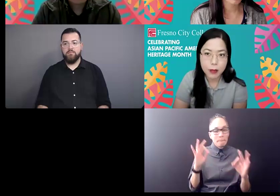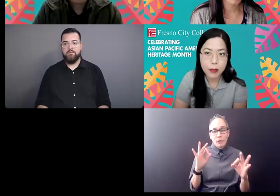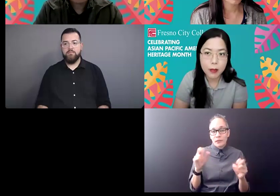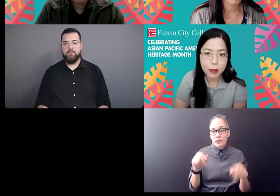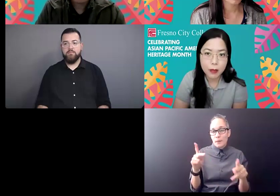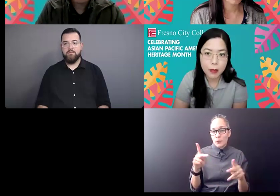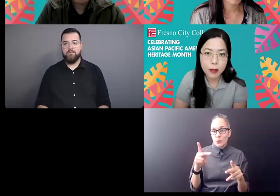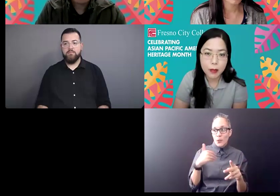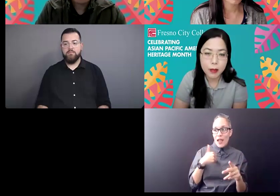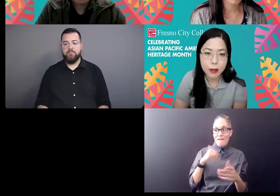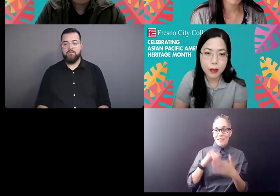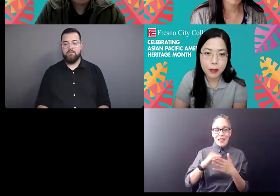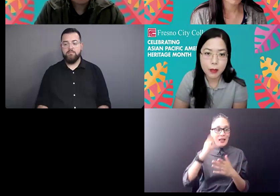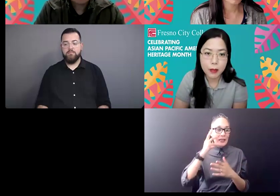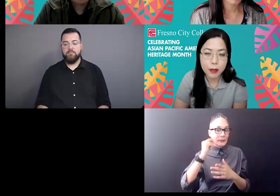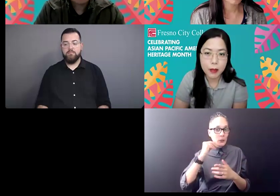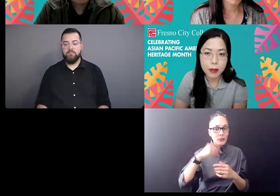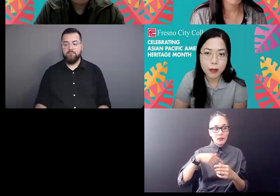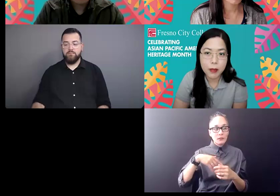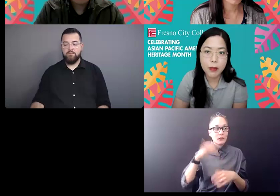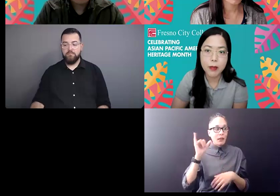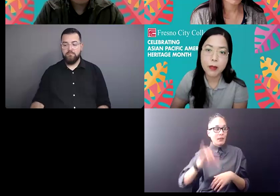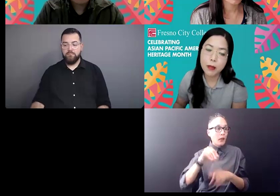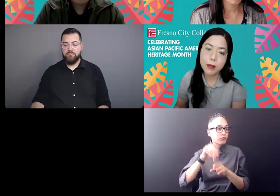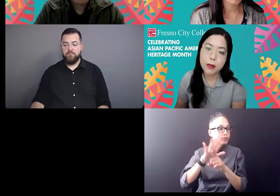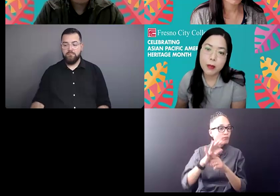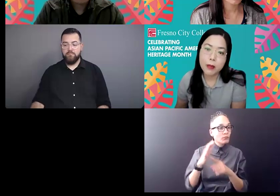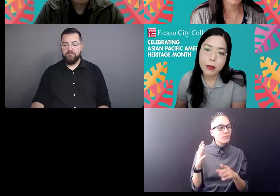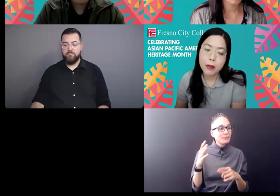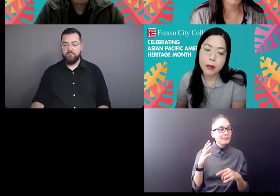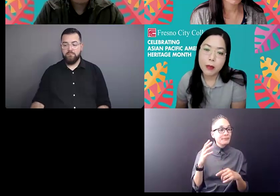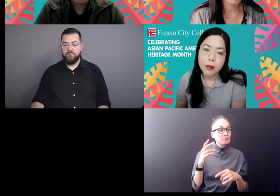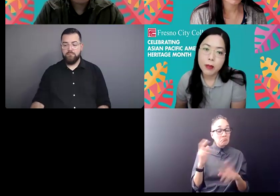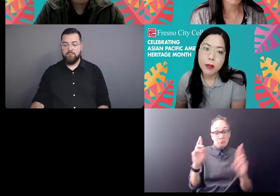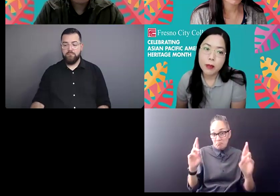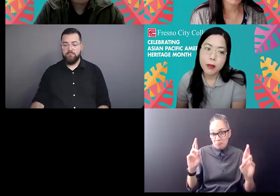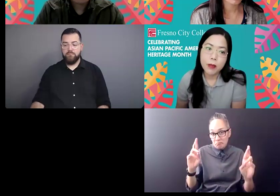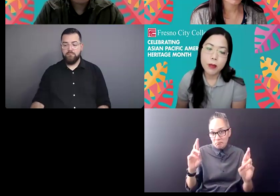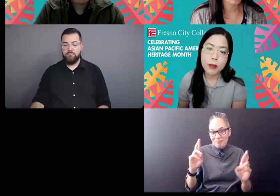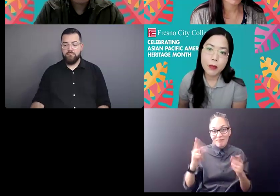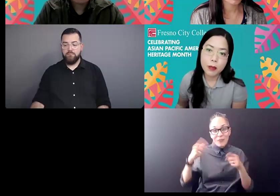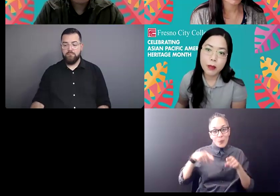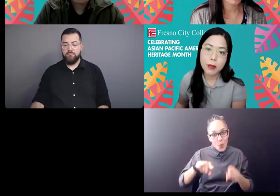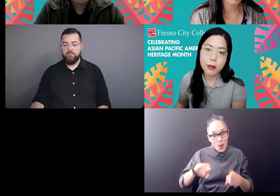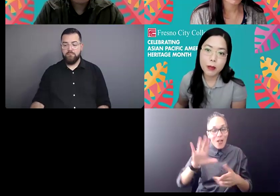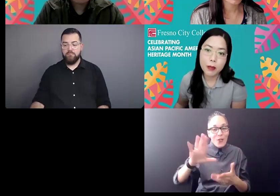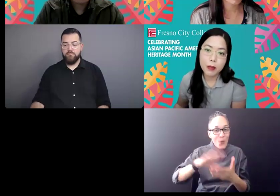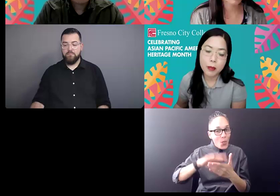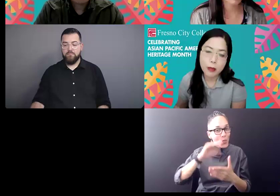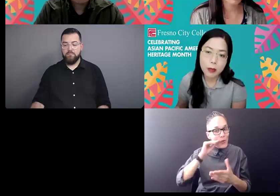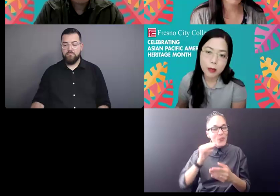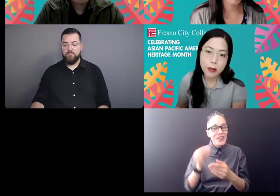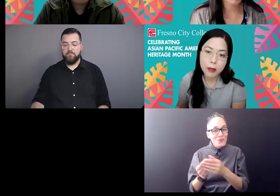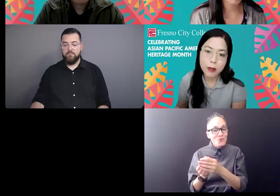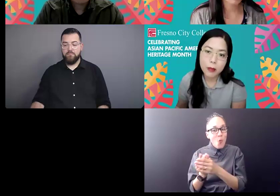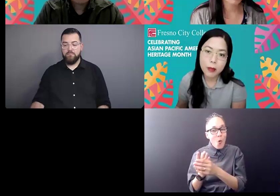that exposure, the experience. And then the hope is that as you're learning and growing along this journey,